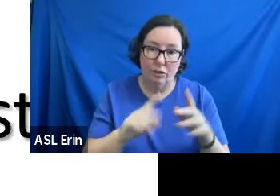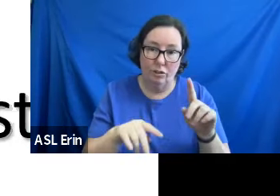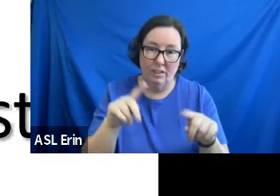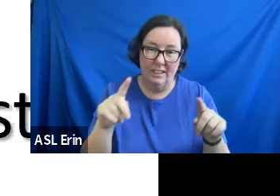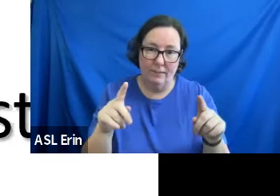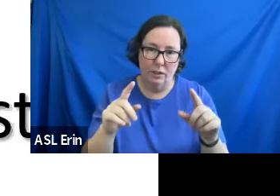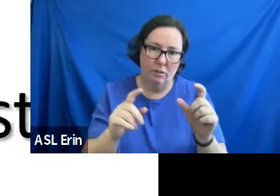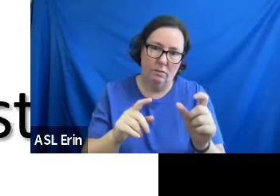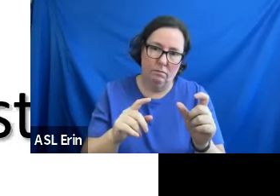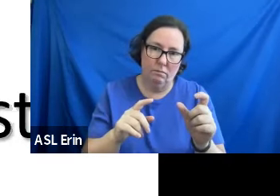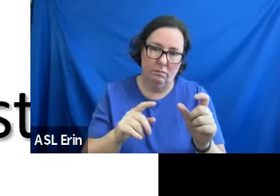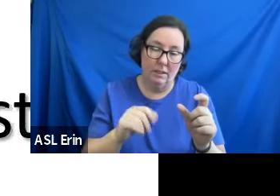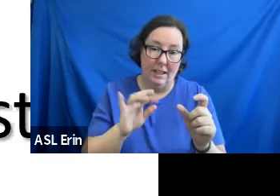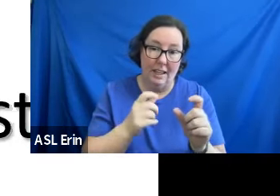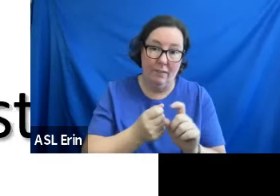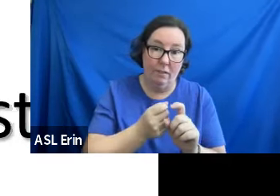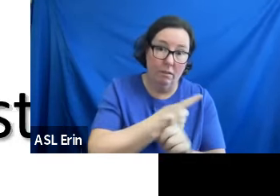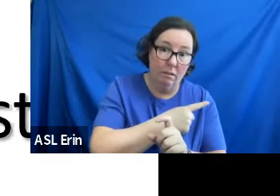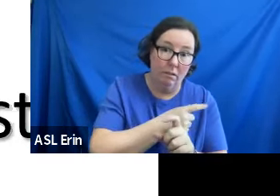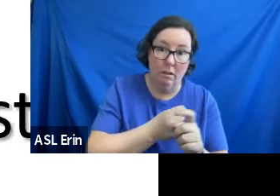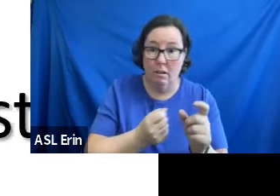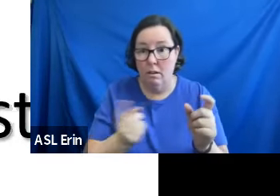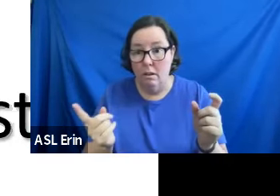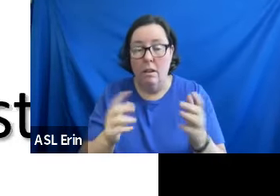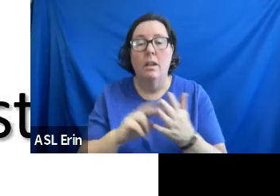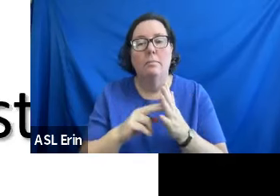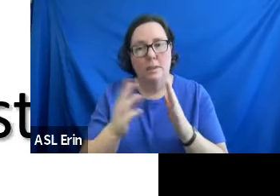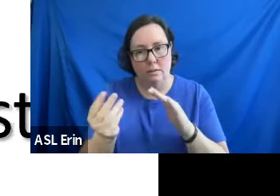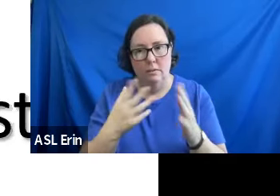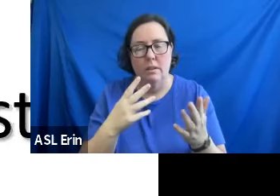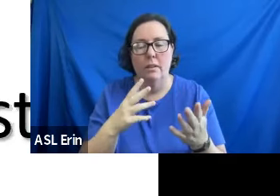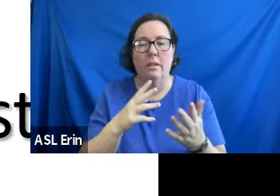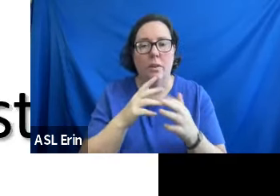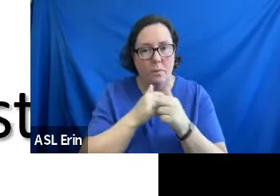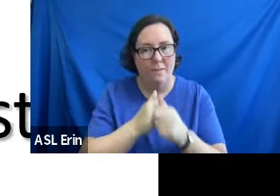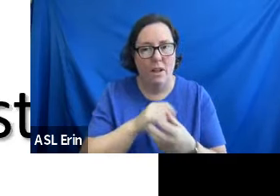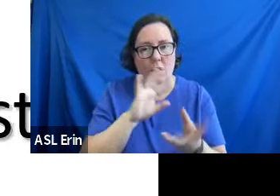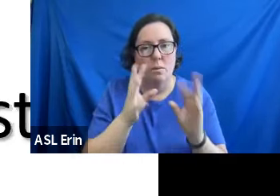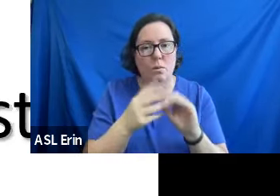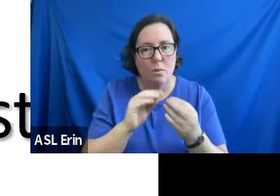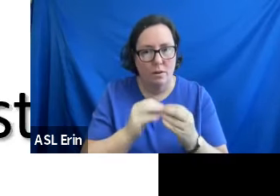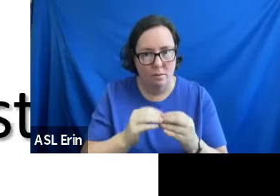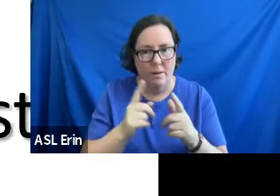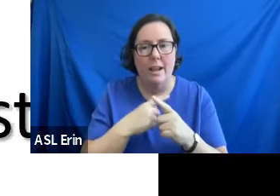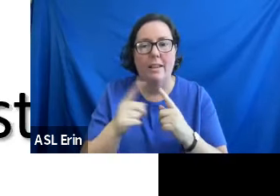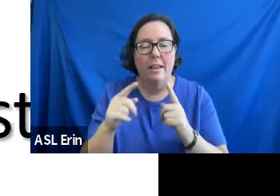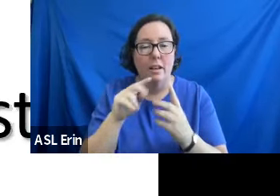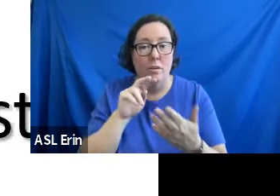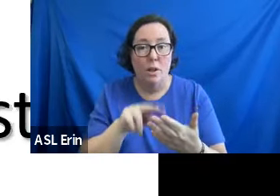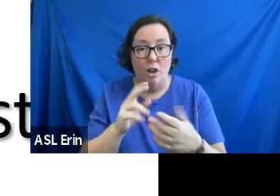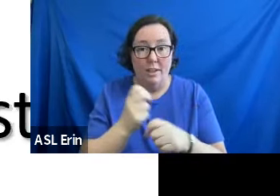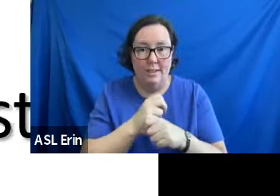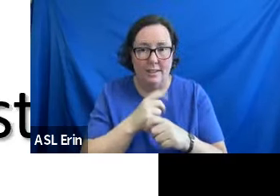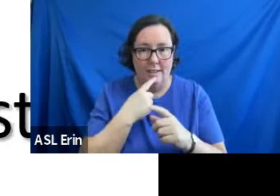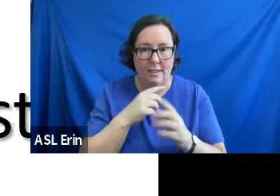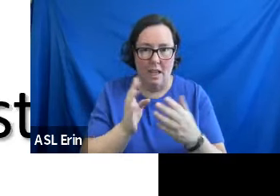this much on this test, using total score as the criterion. And then what these statistics do